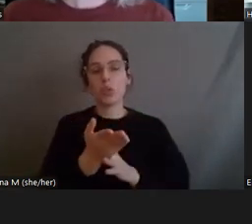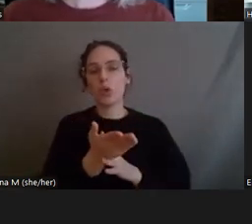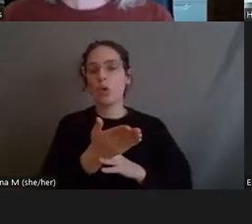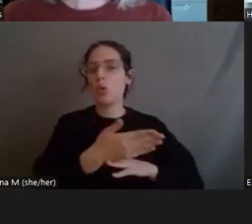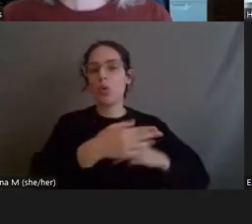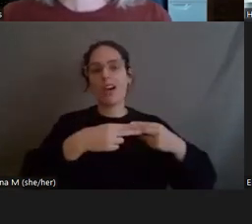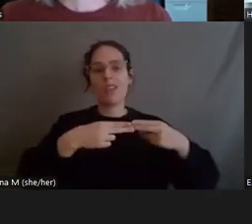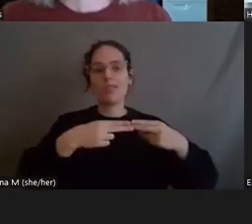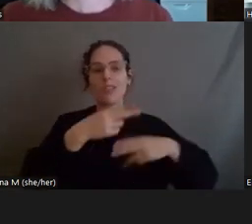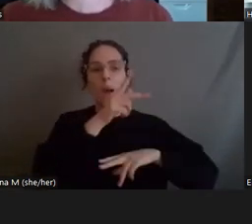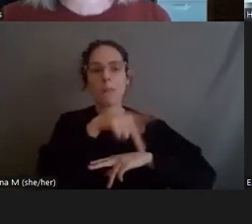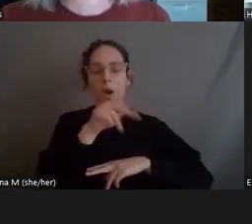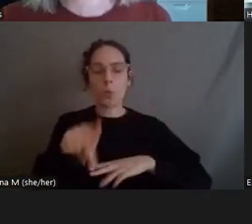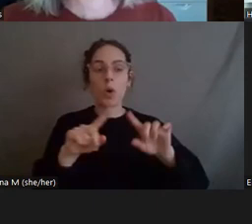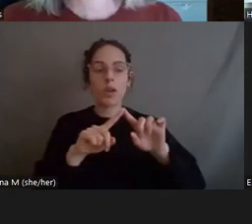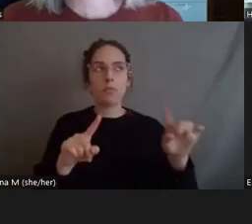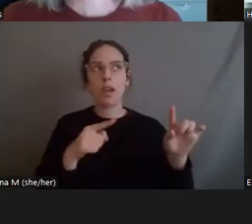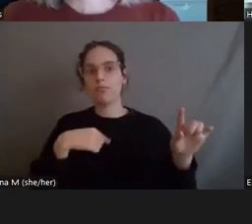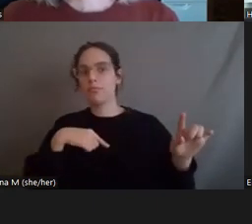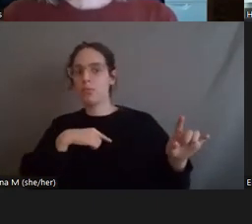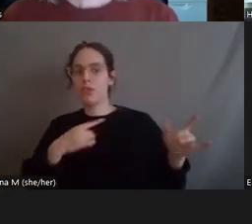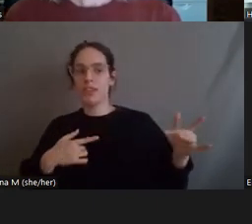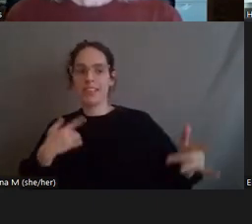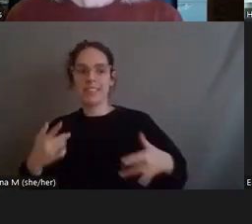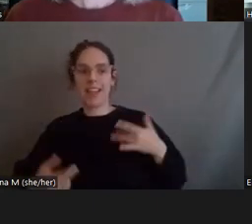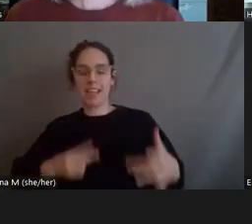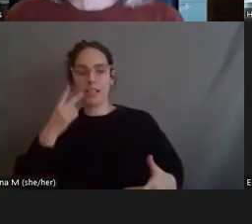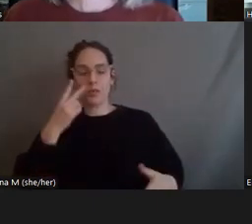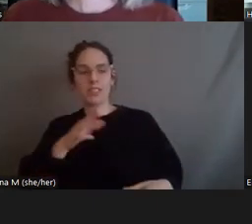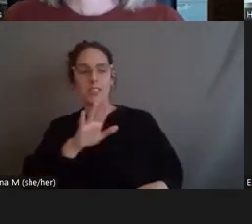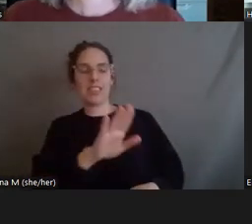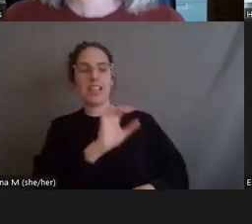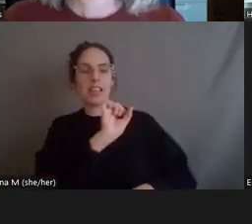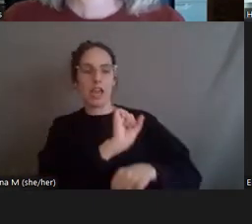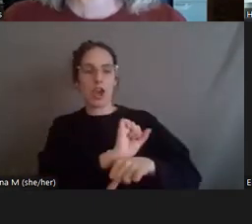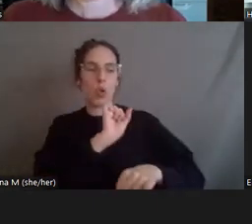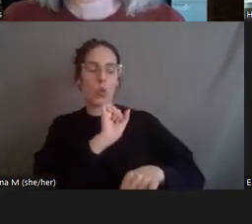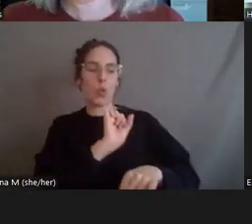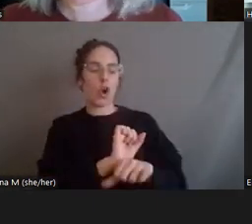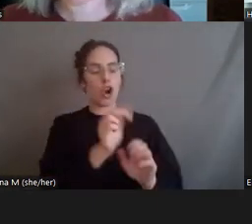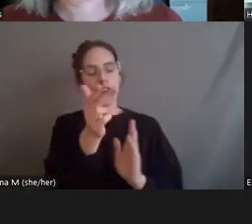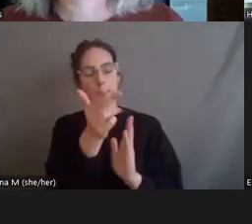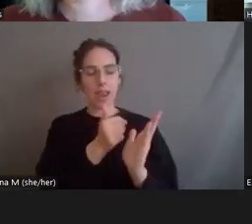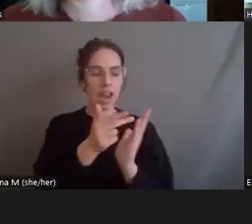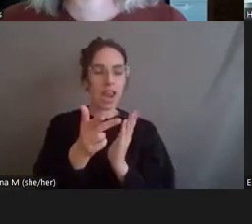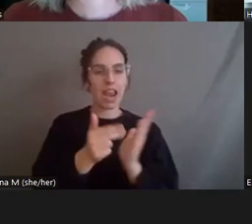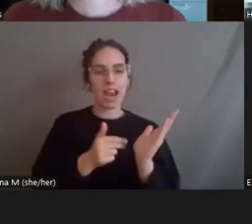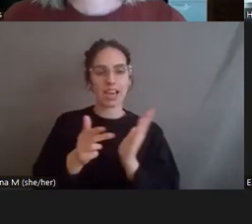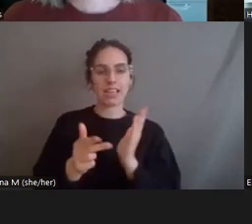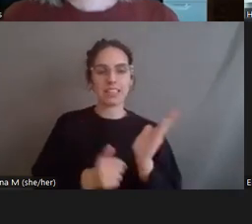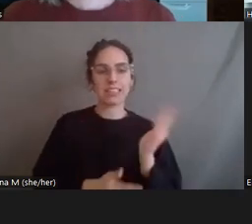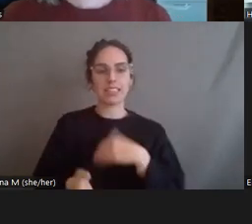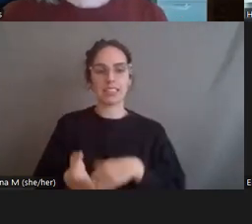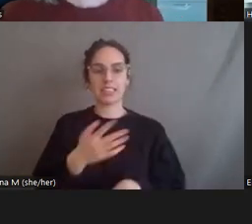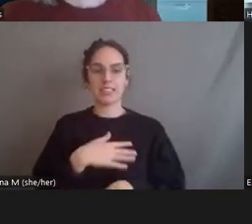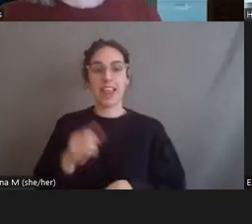the traditions of handmade work continue, even if the students are accessing that material digitally